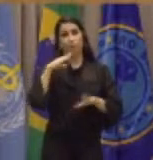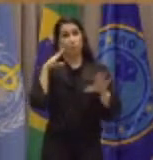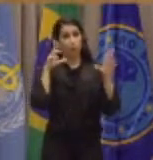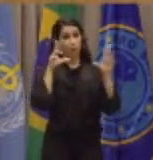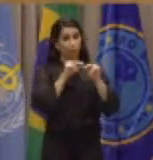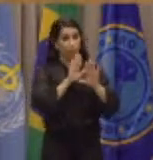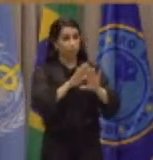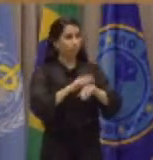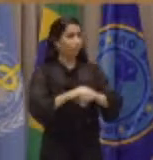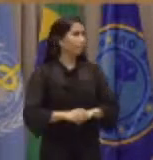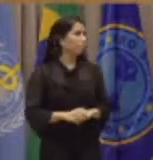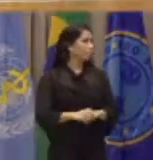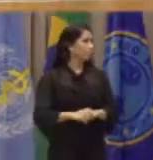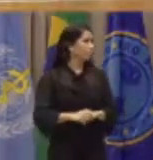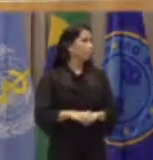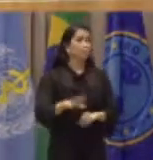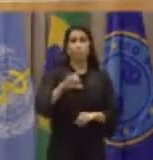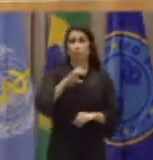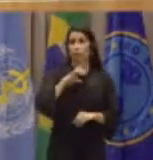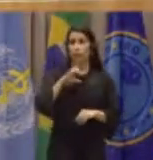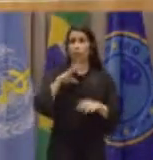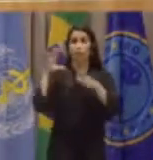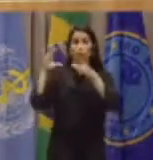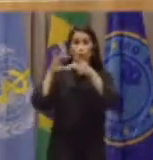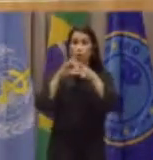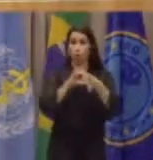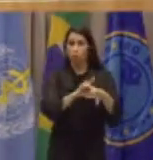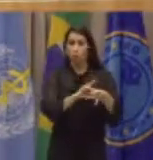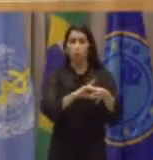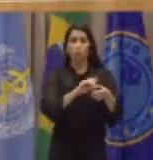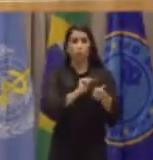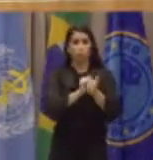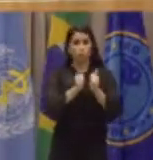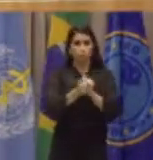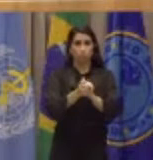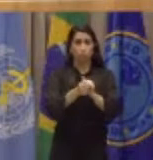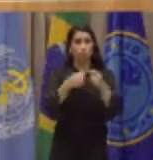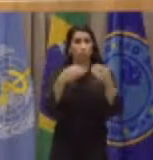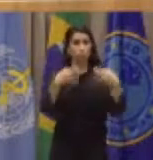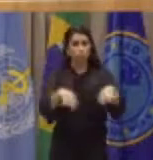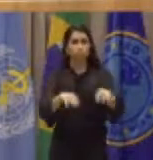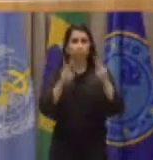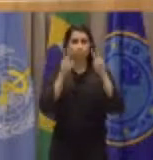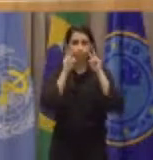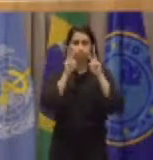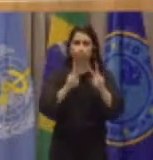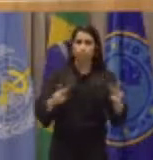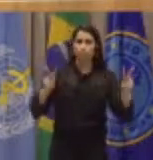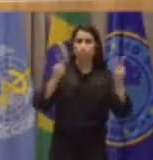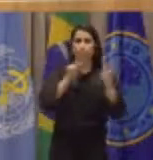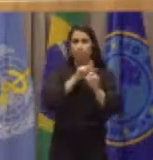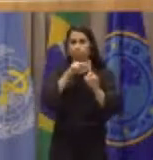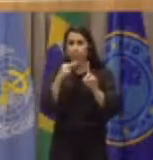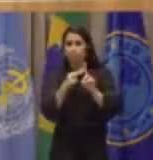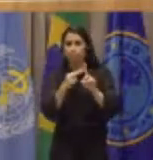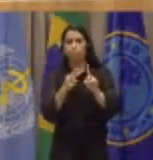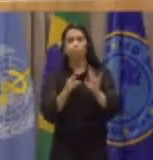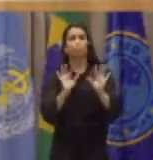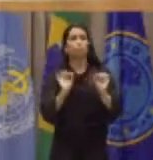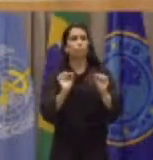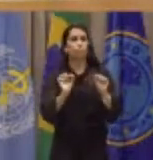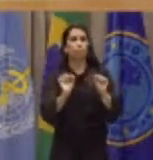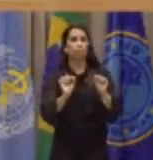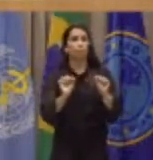to be brief. We have a context that there is adequate to take a look from